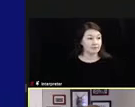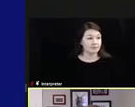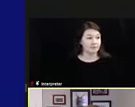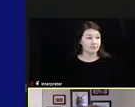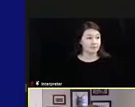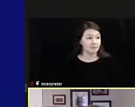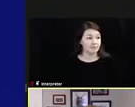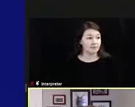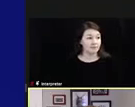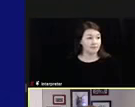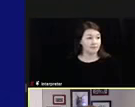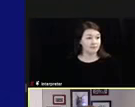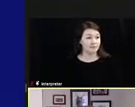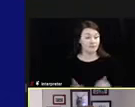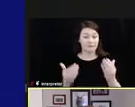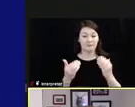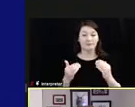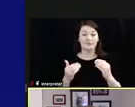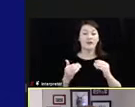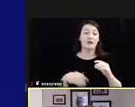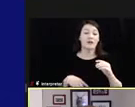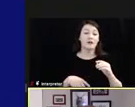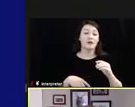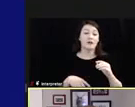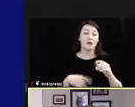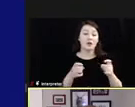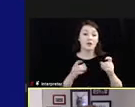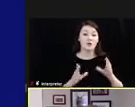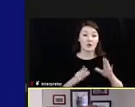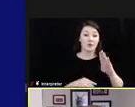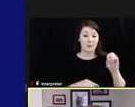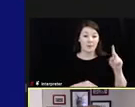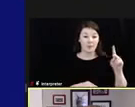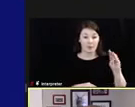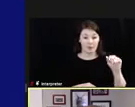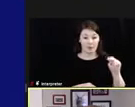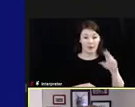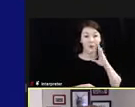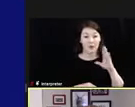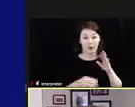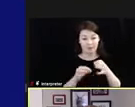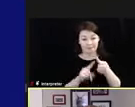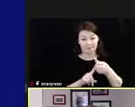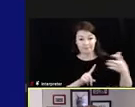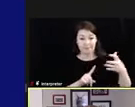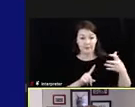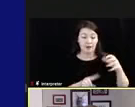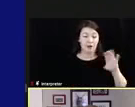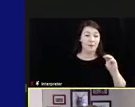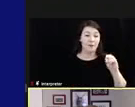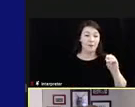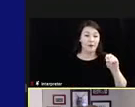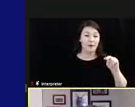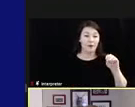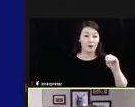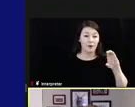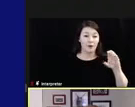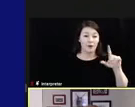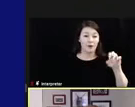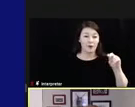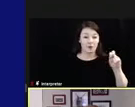Director Bookman is going to go into more detail to talk about the important role of monoclonal antibody therapy in protecting